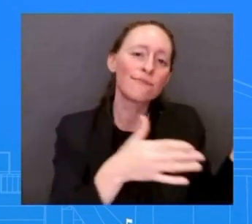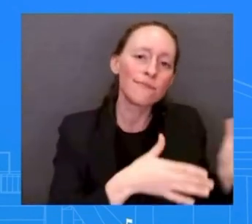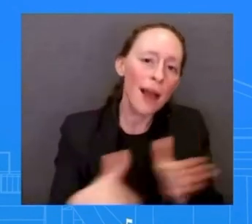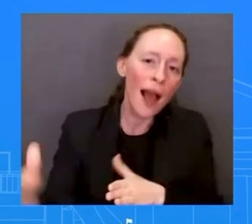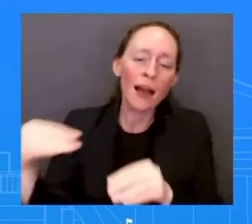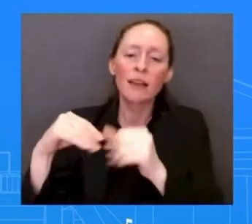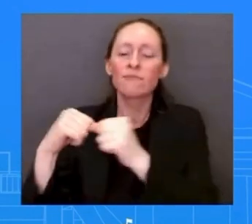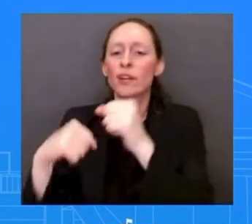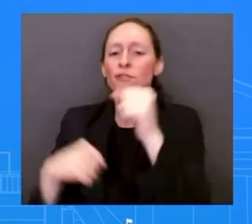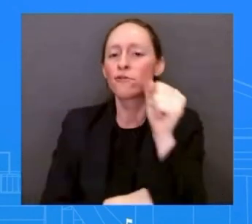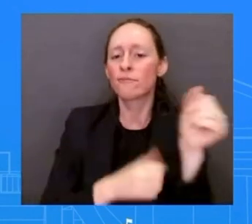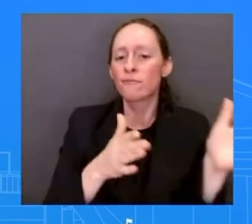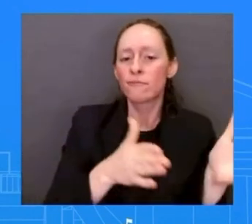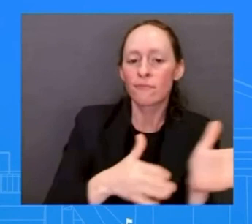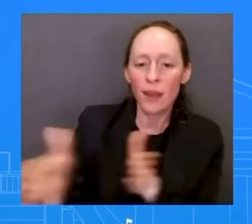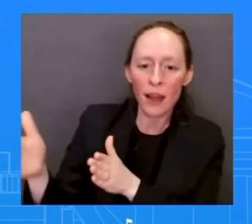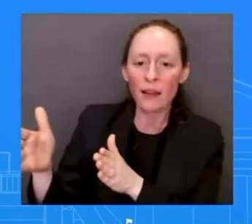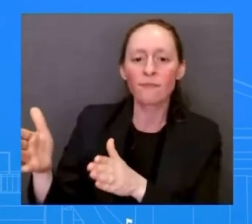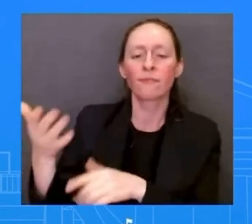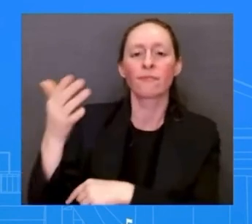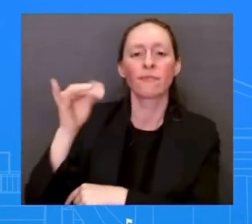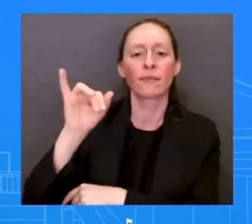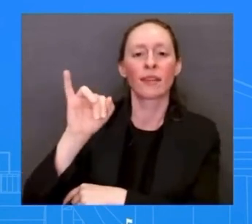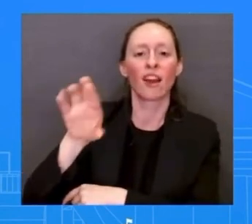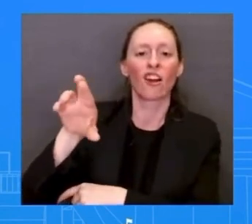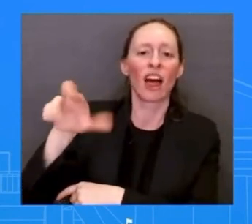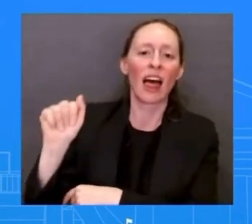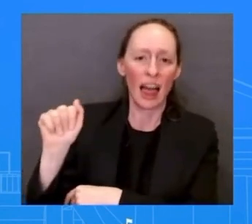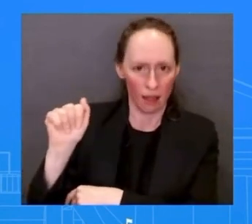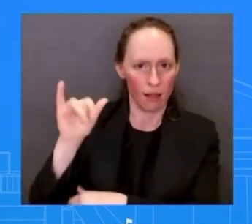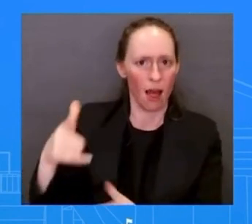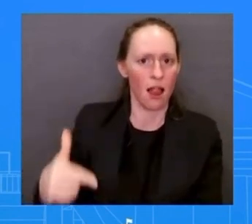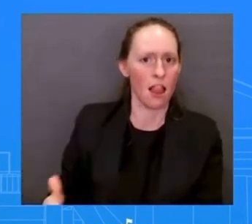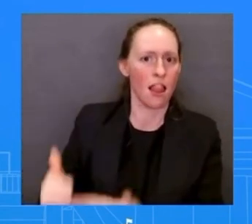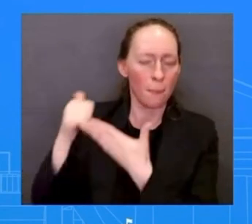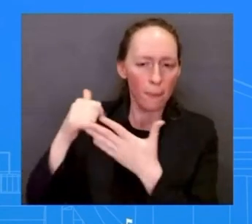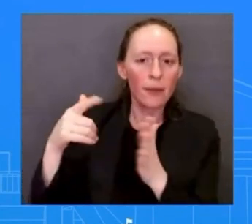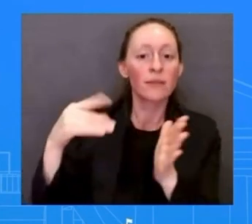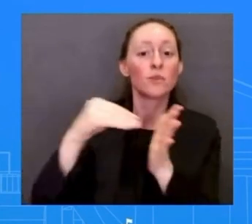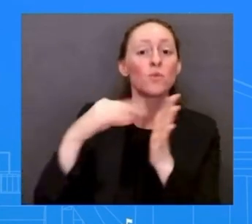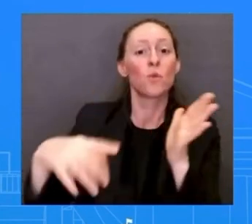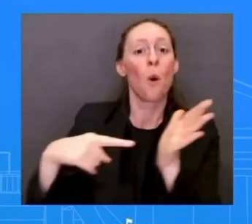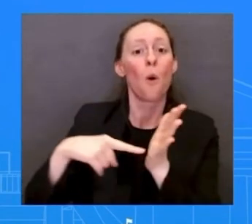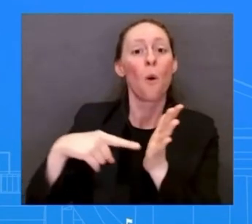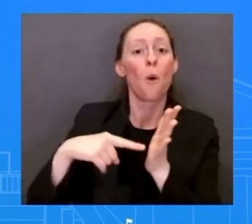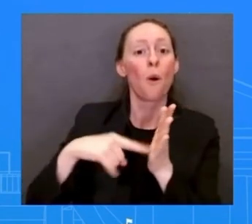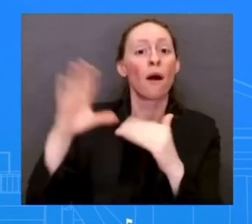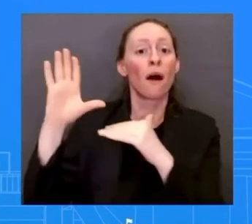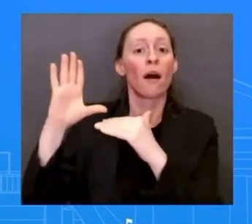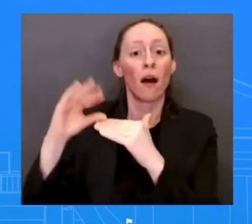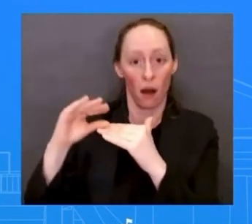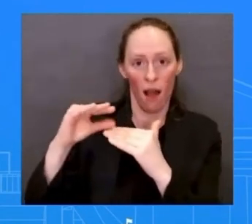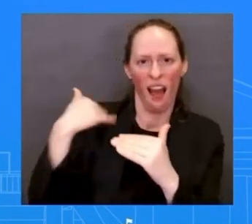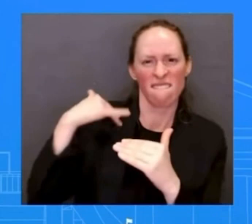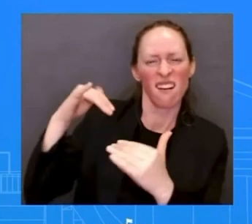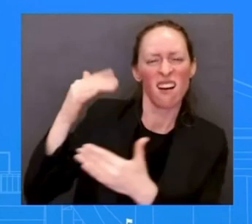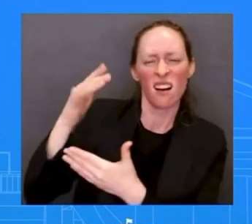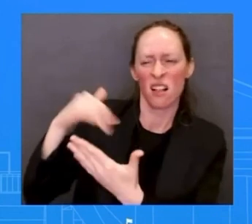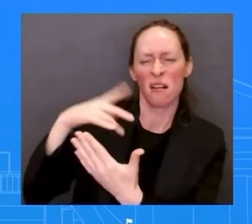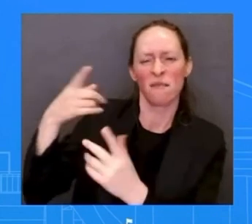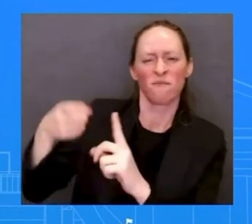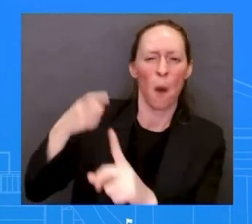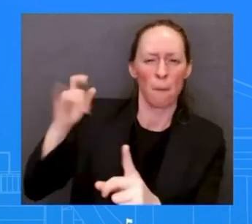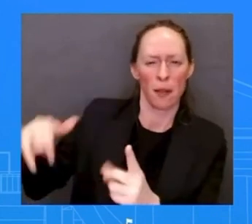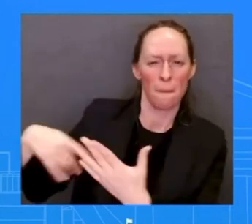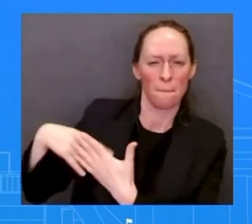the student debt relief is all part of that. There are real people across the country who are still suffering, who need